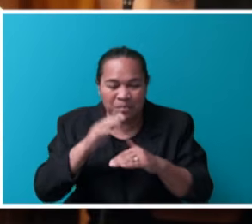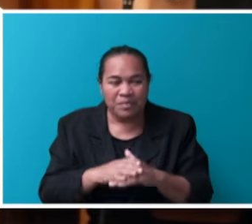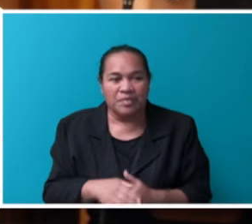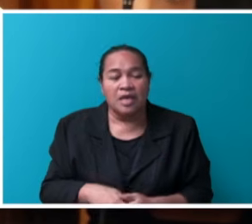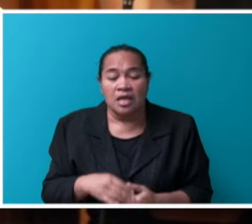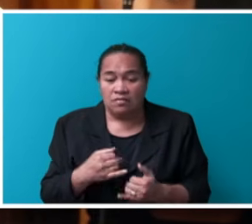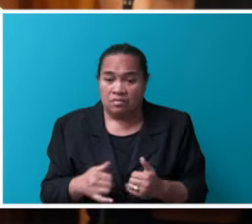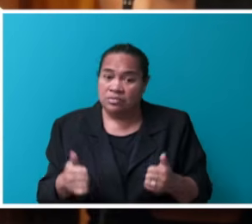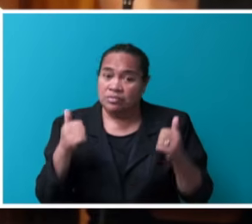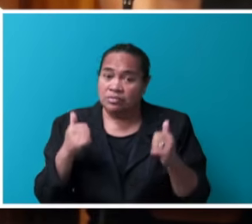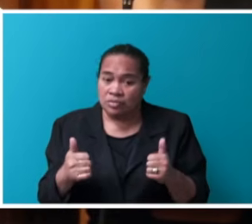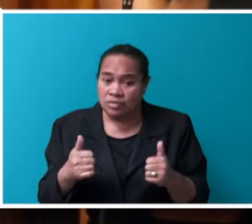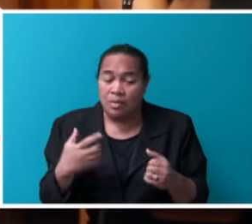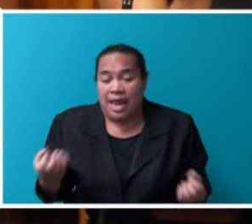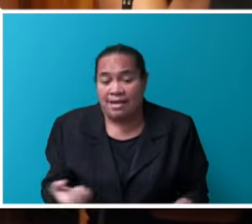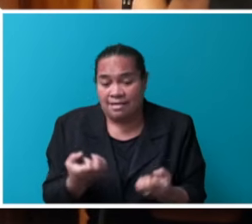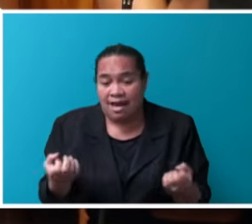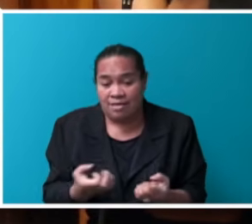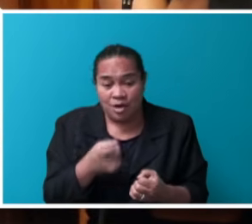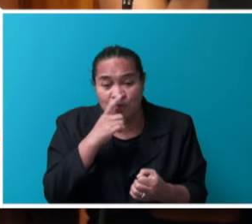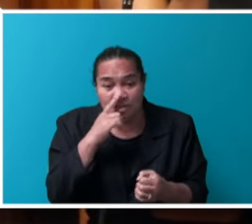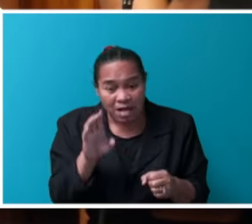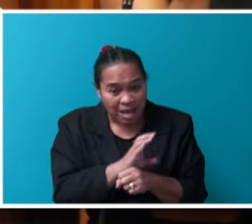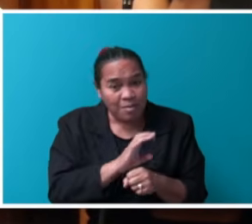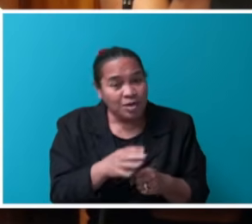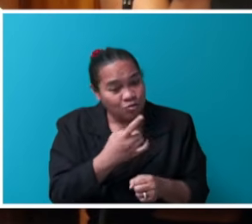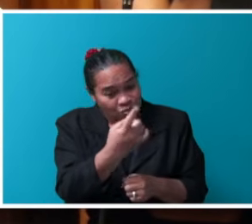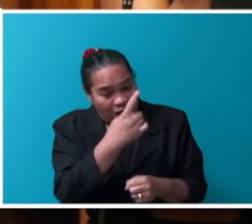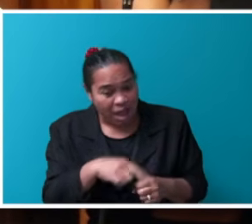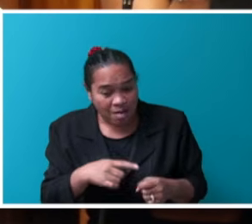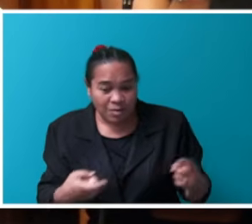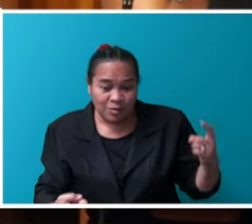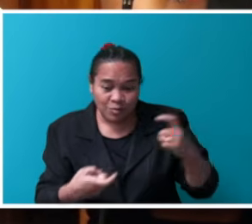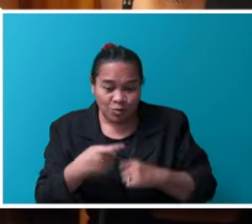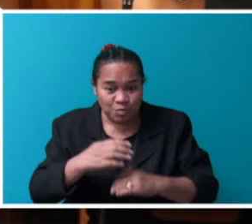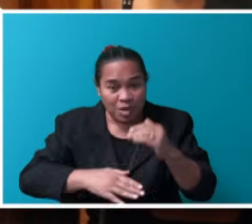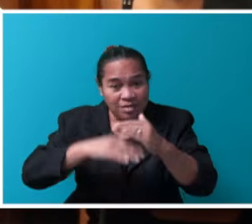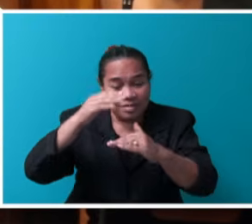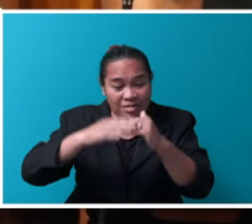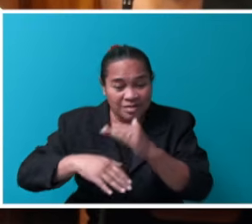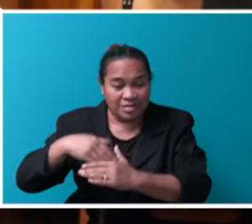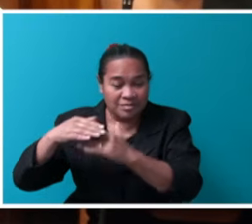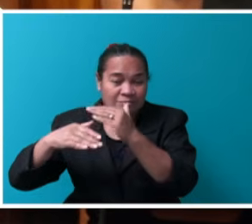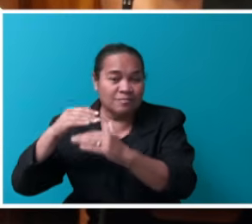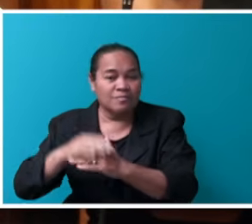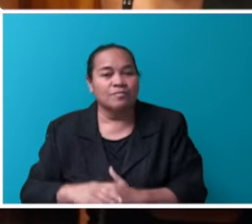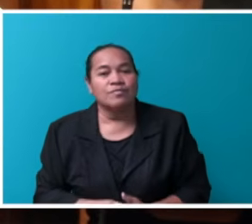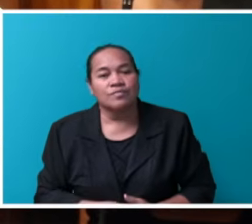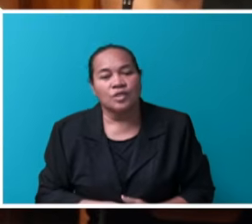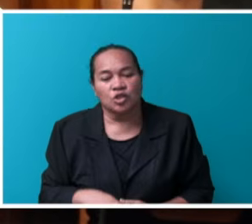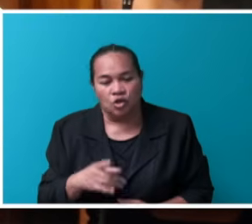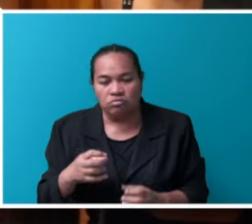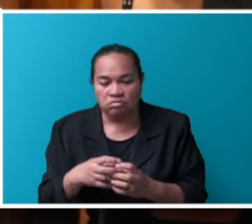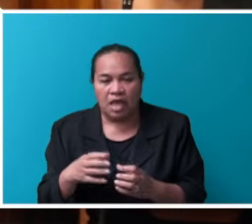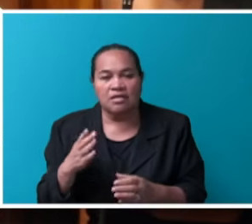Mr. Speaker, in encouraging investors to add additional residential lots and increasing the overall stock of housing in Fiji.